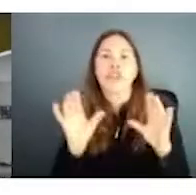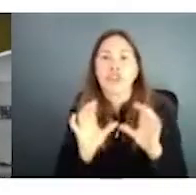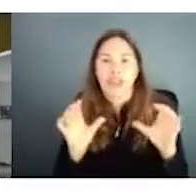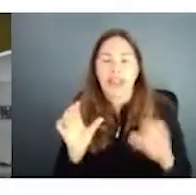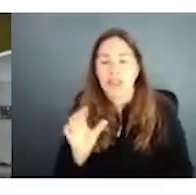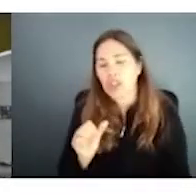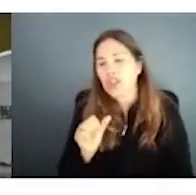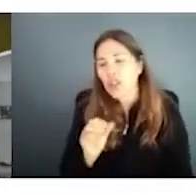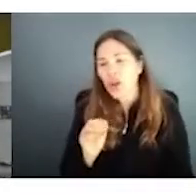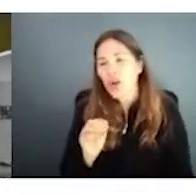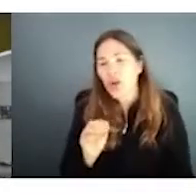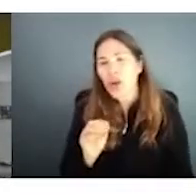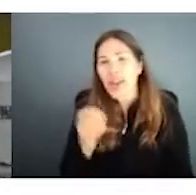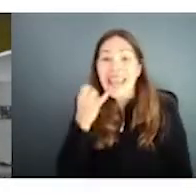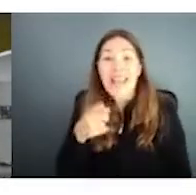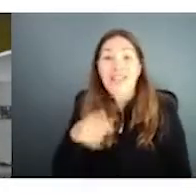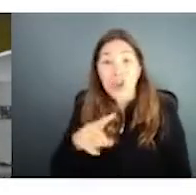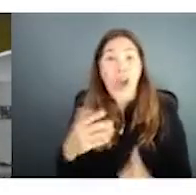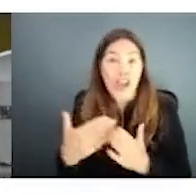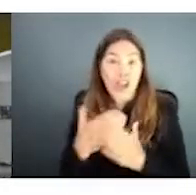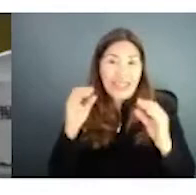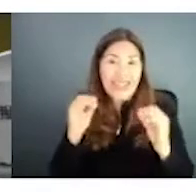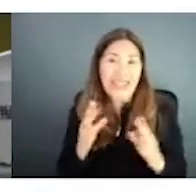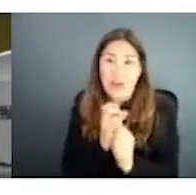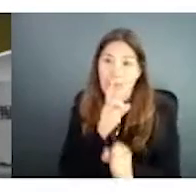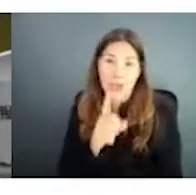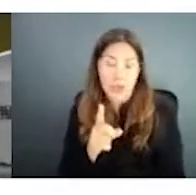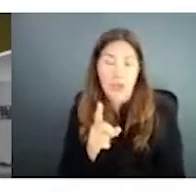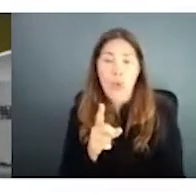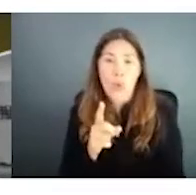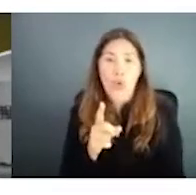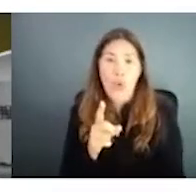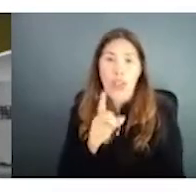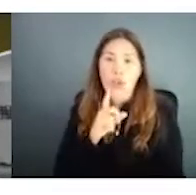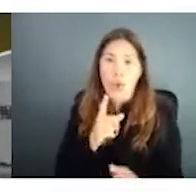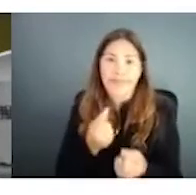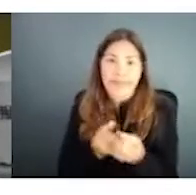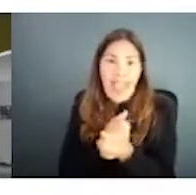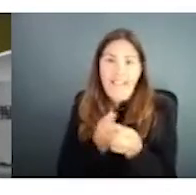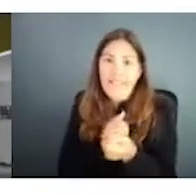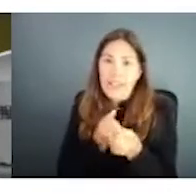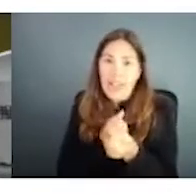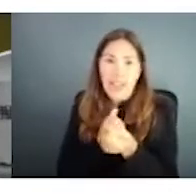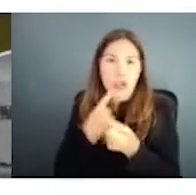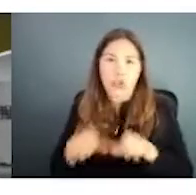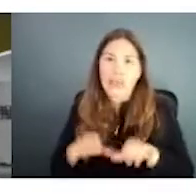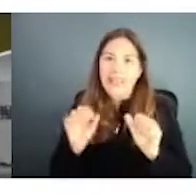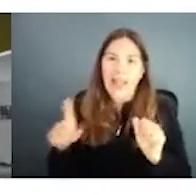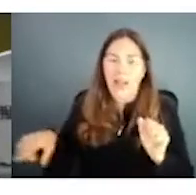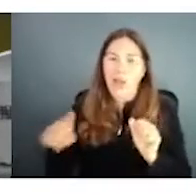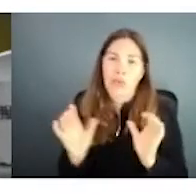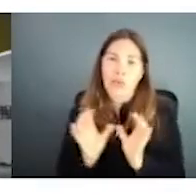So if you are a new teacher, you want to make sure that you're advocating to be able to take those credentials.